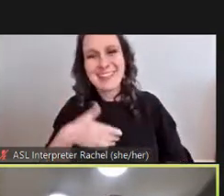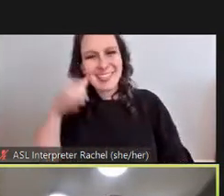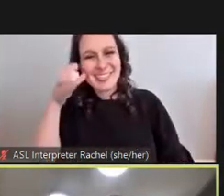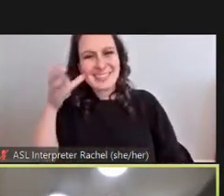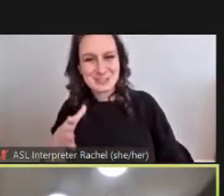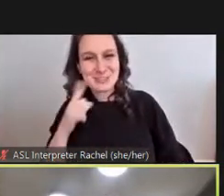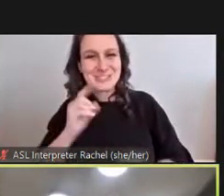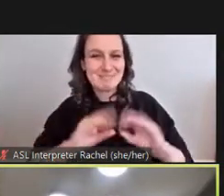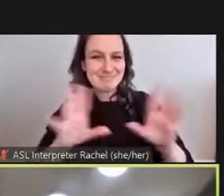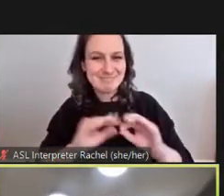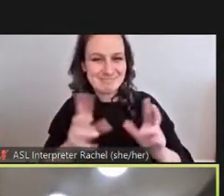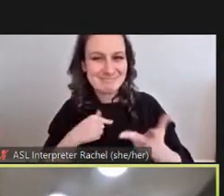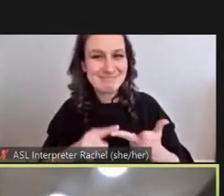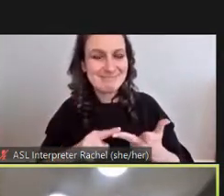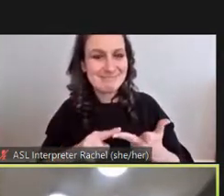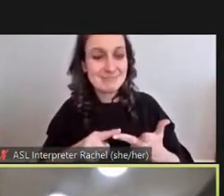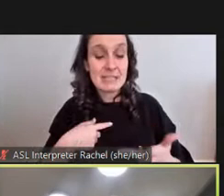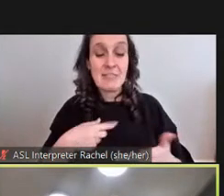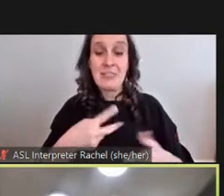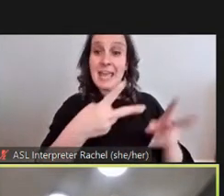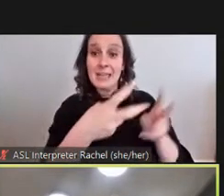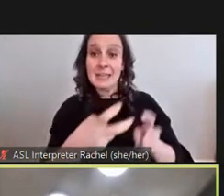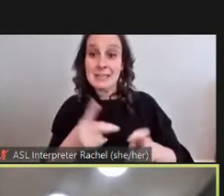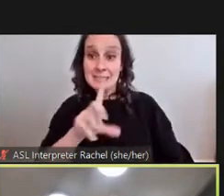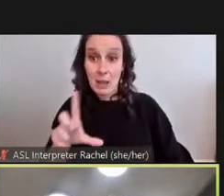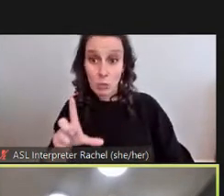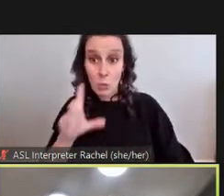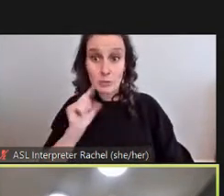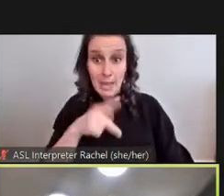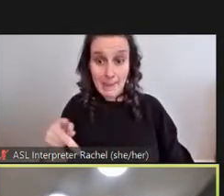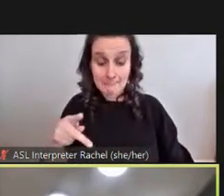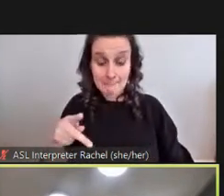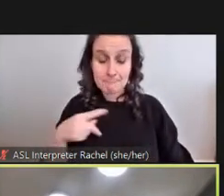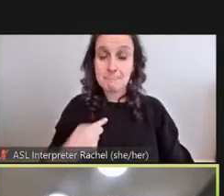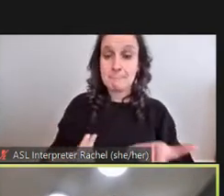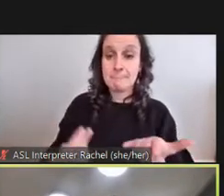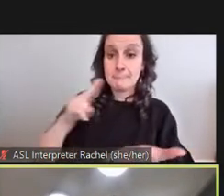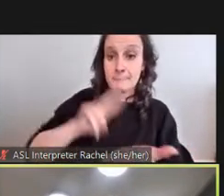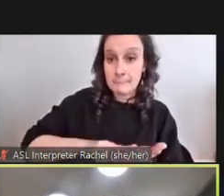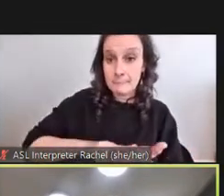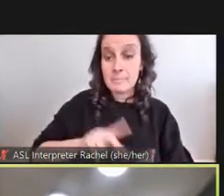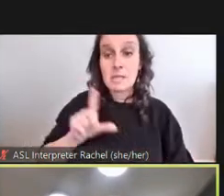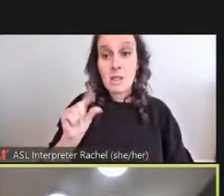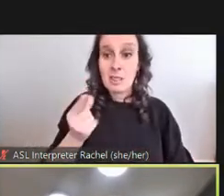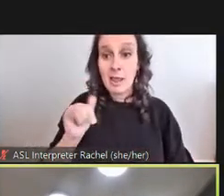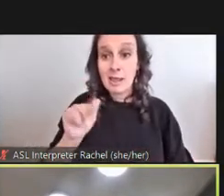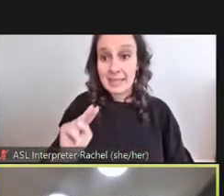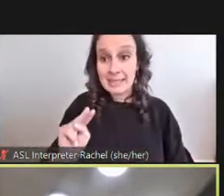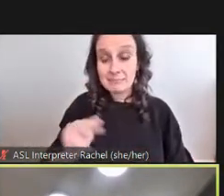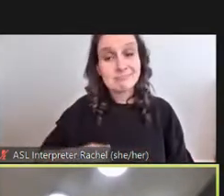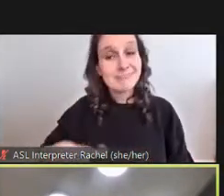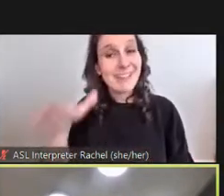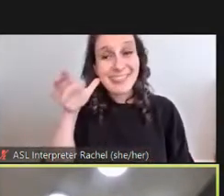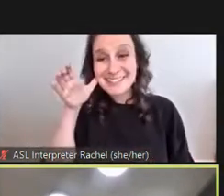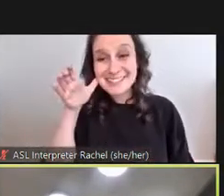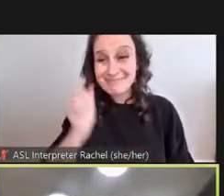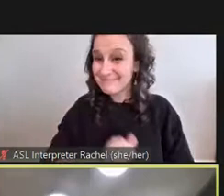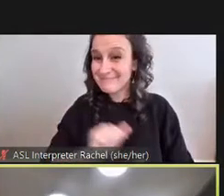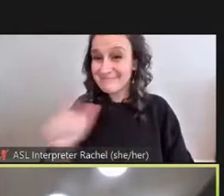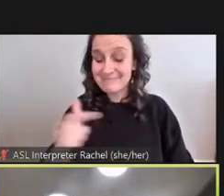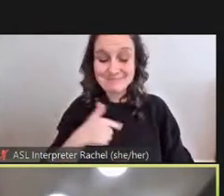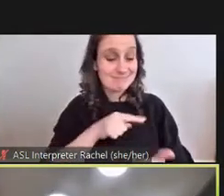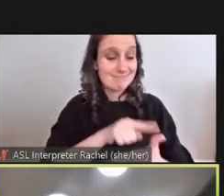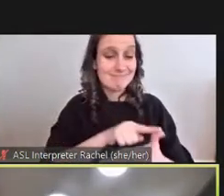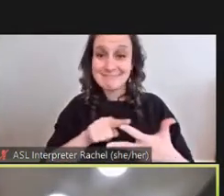obviously. They simply download the app and log in and listen. So it's just an